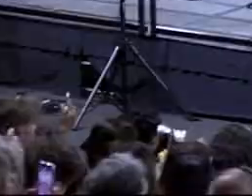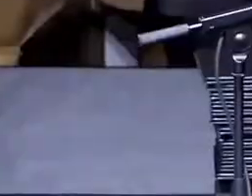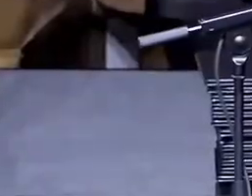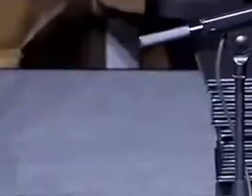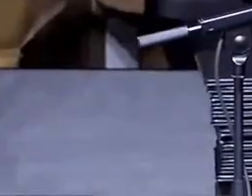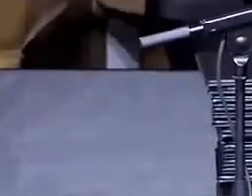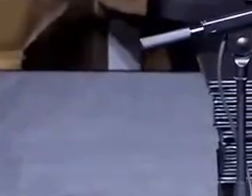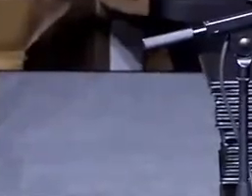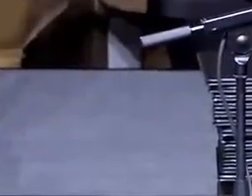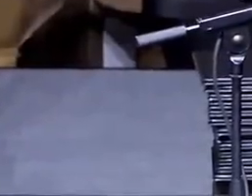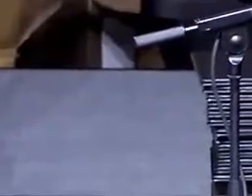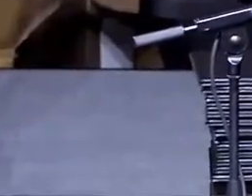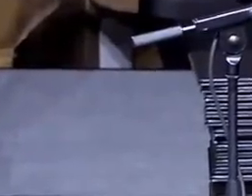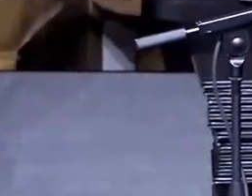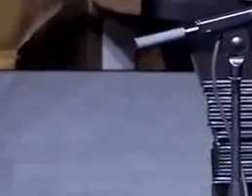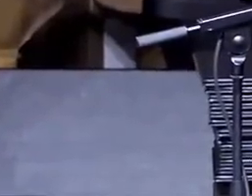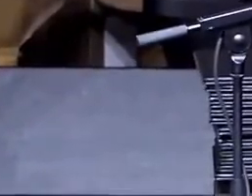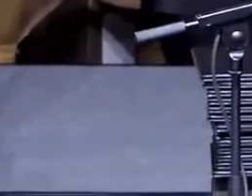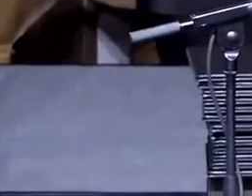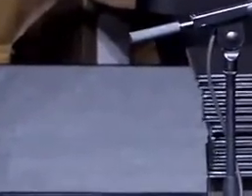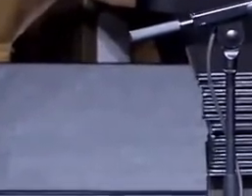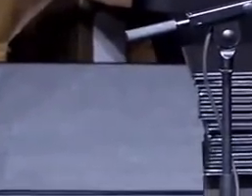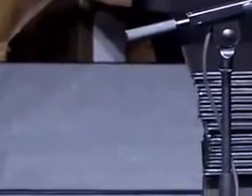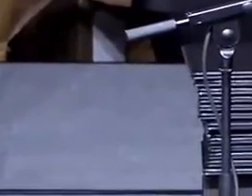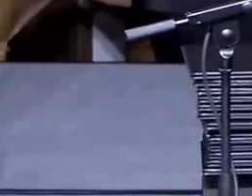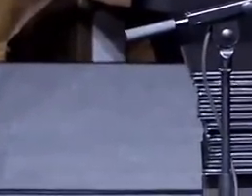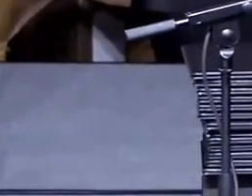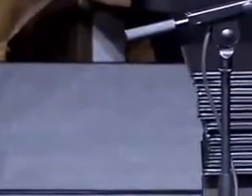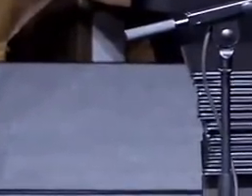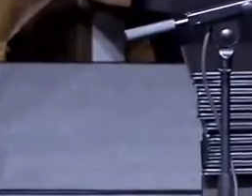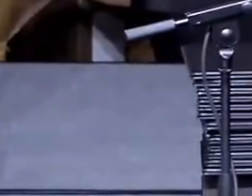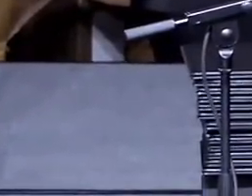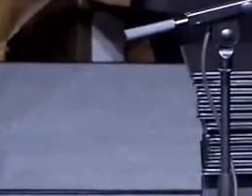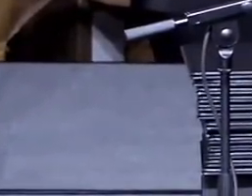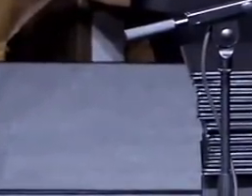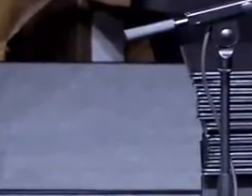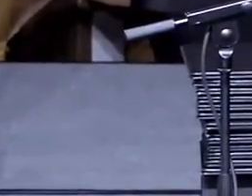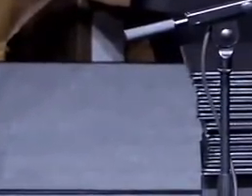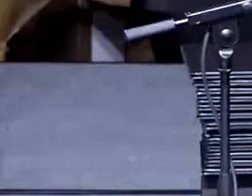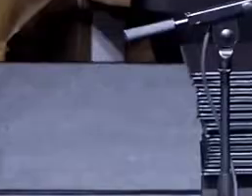Family members, I suggested earlier that you would have one more big chance